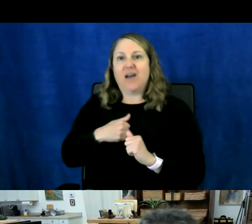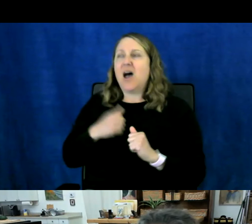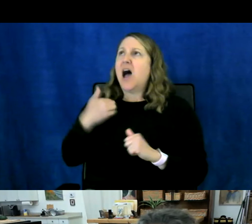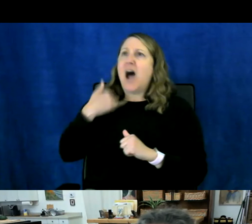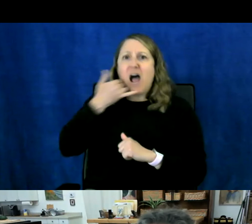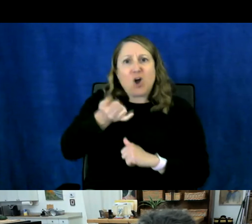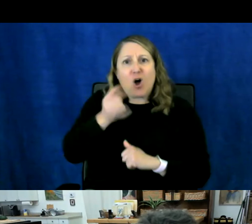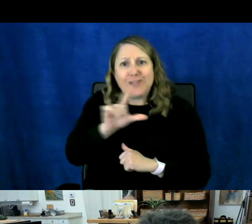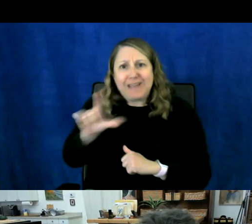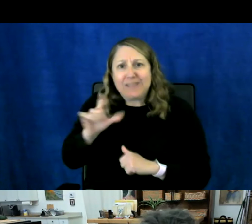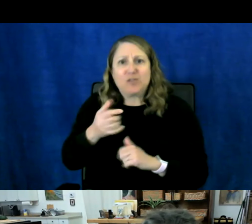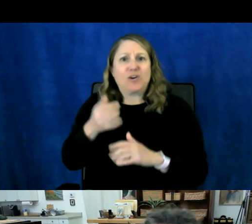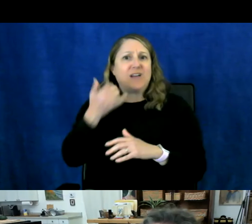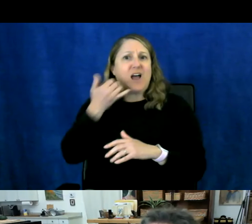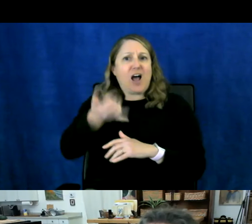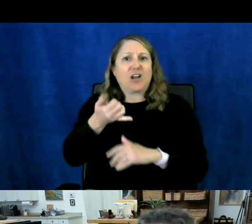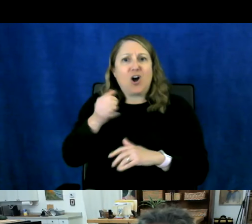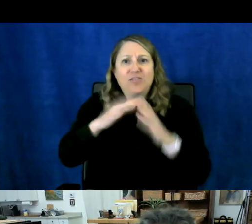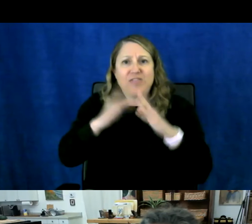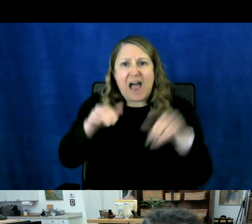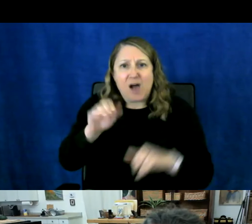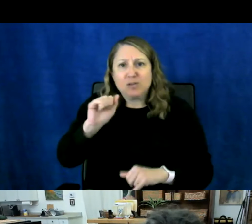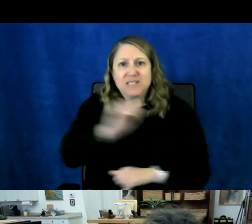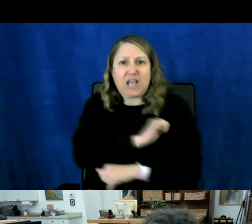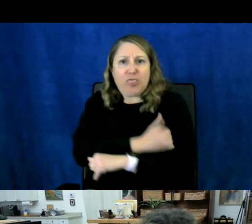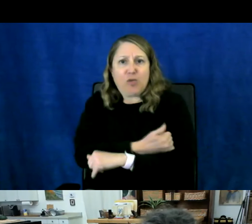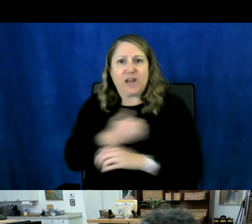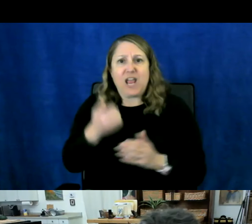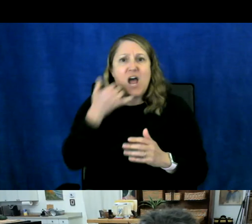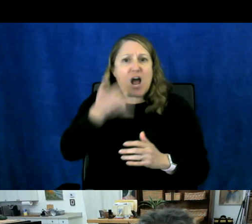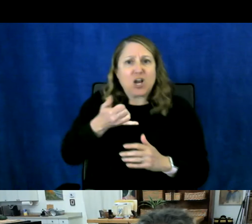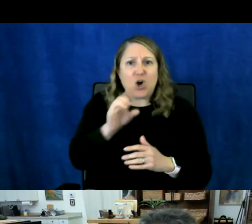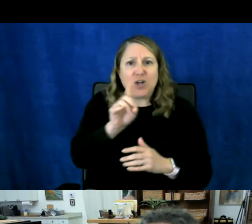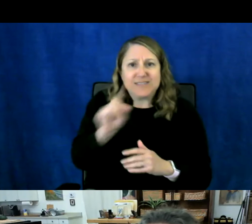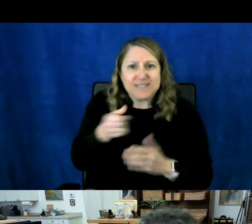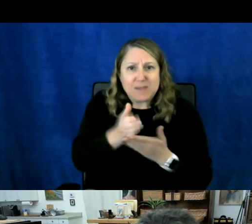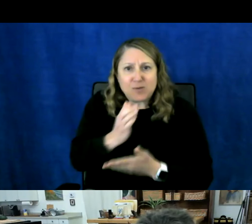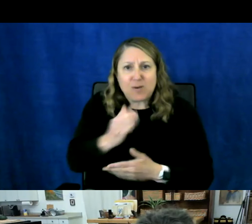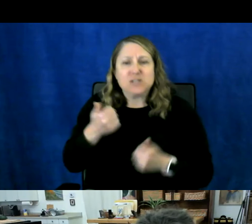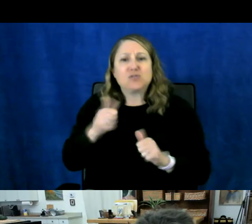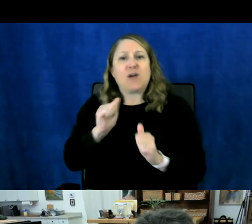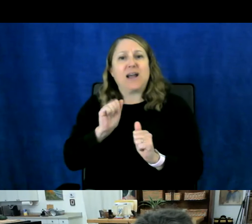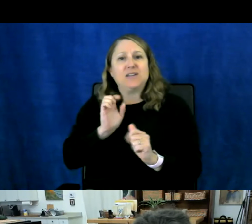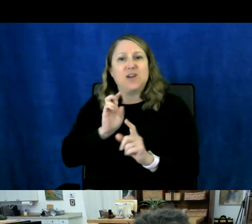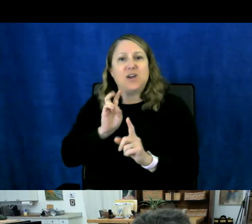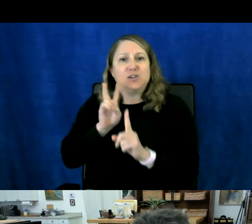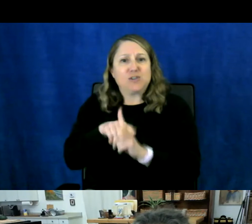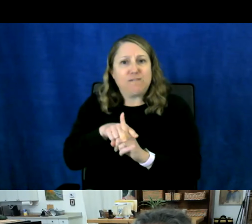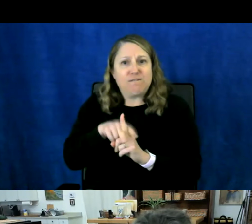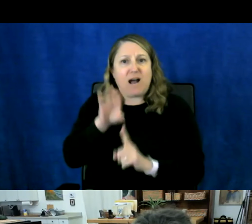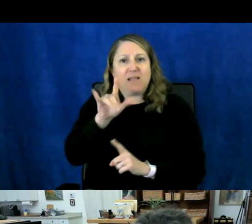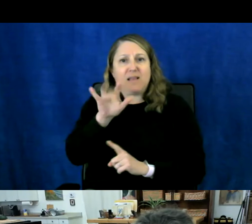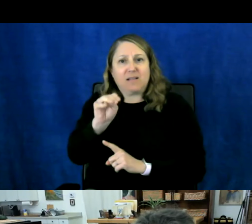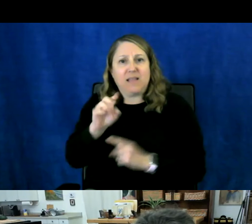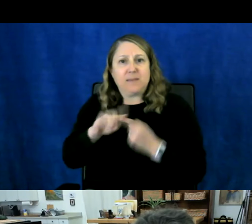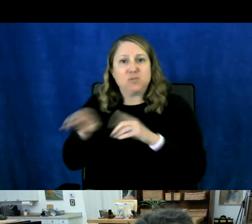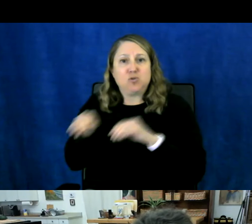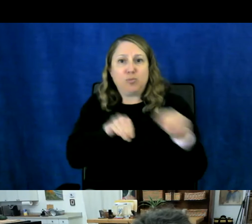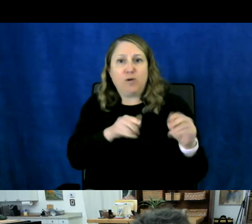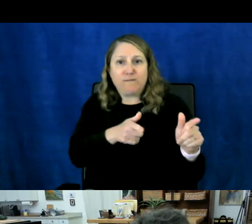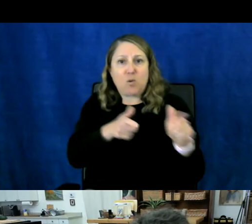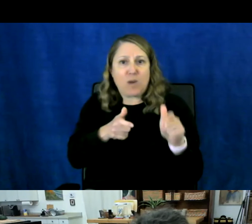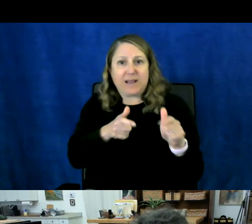authority, I called disability rights. I called, we tried to file a claim under, to move her quickly under